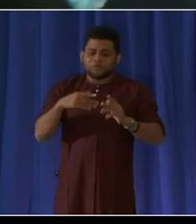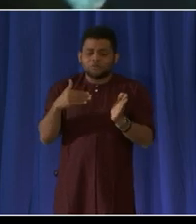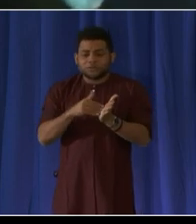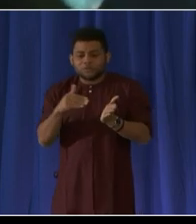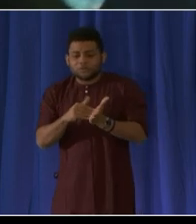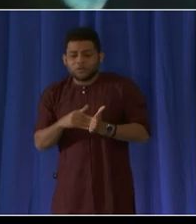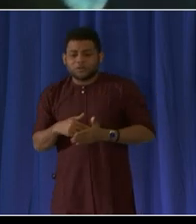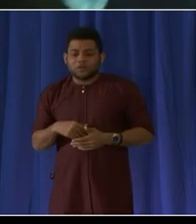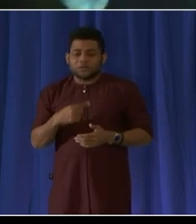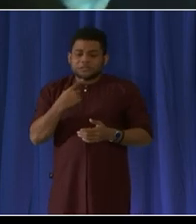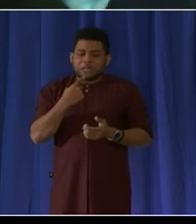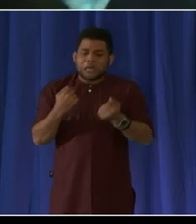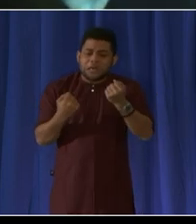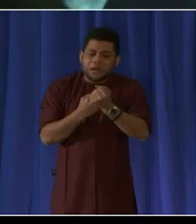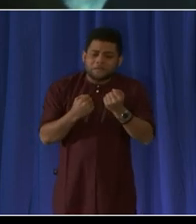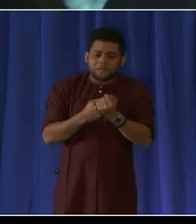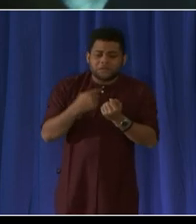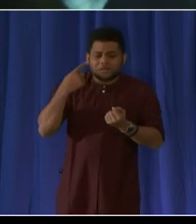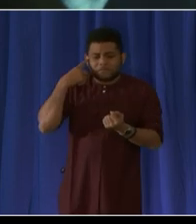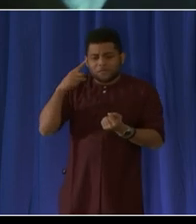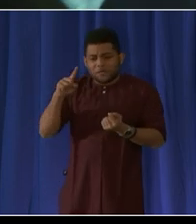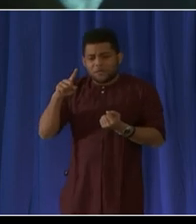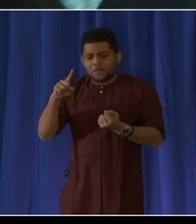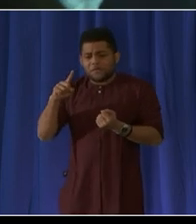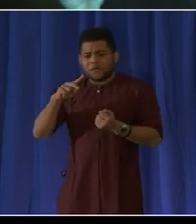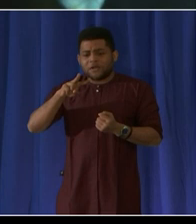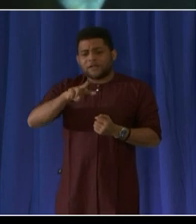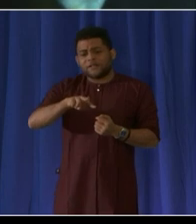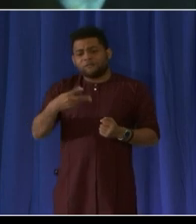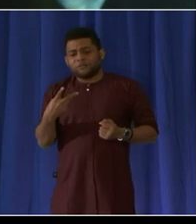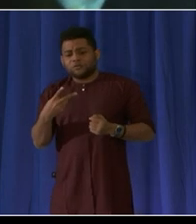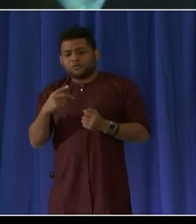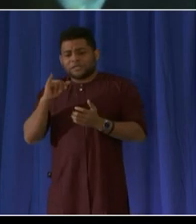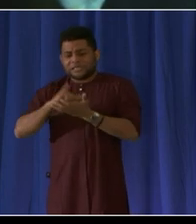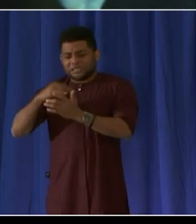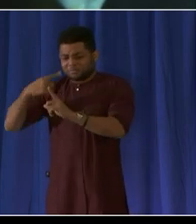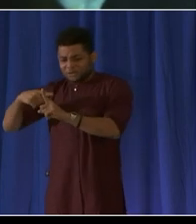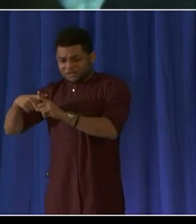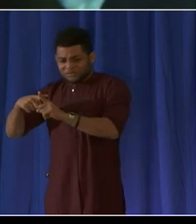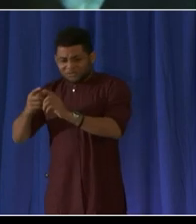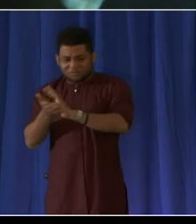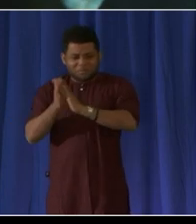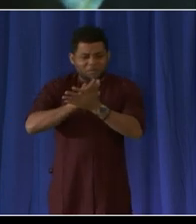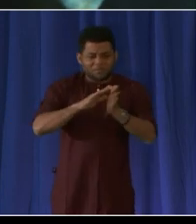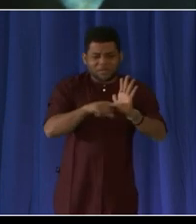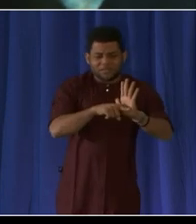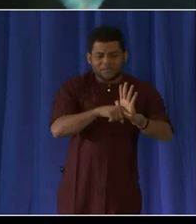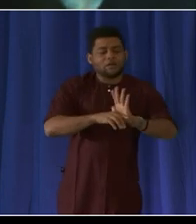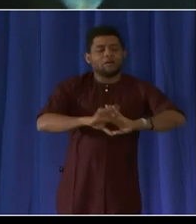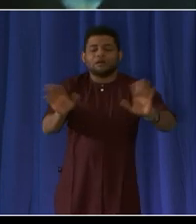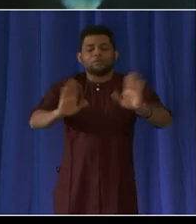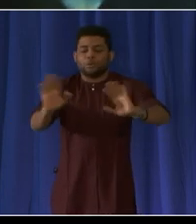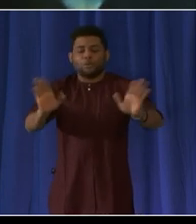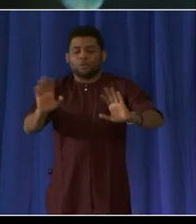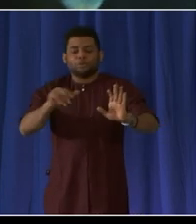and others have advocated for reversing a result, but